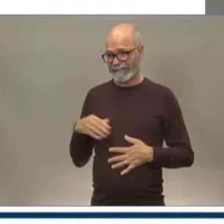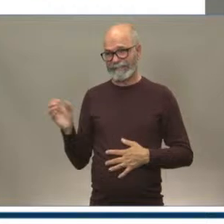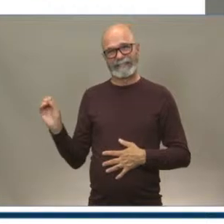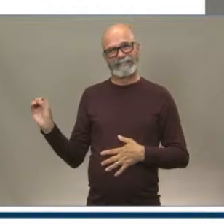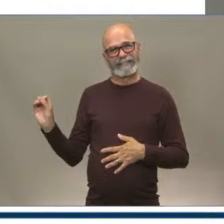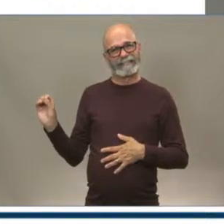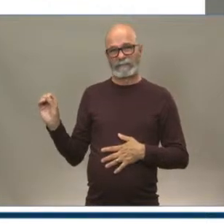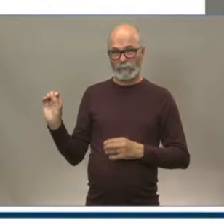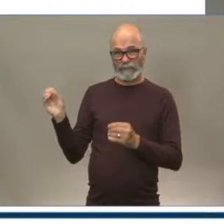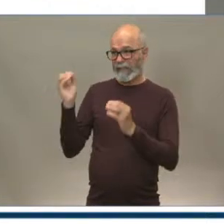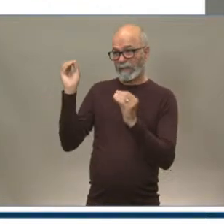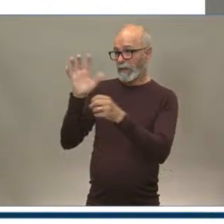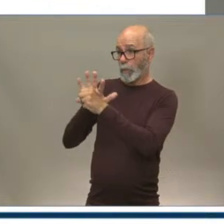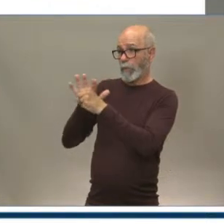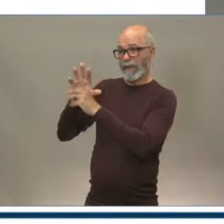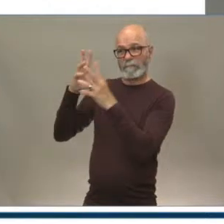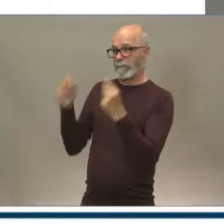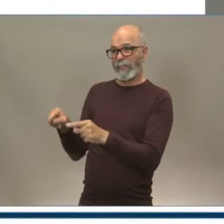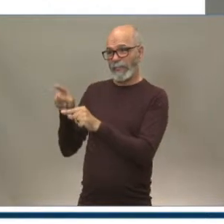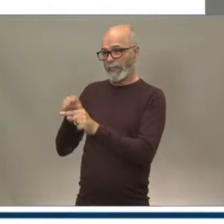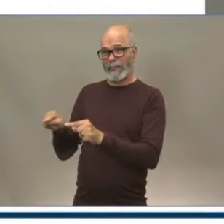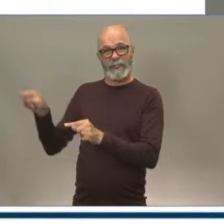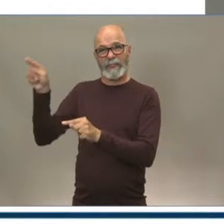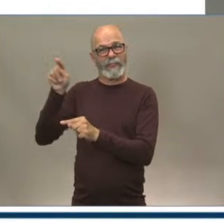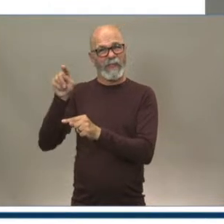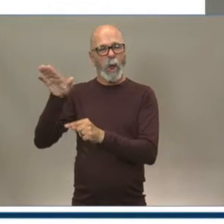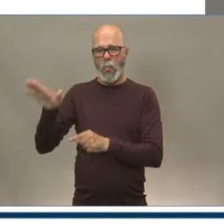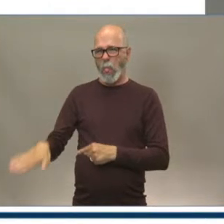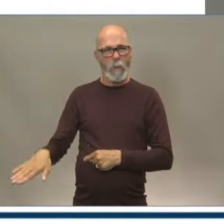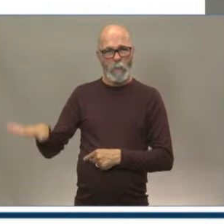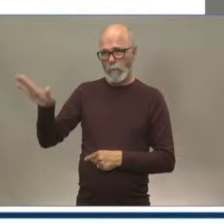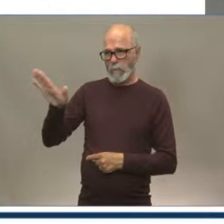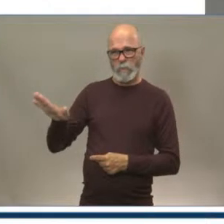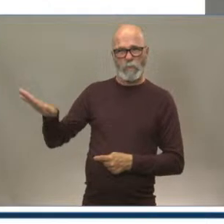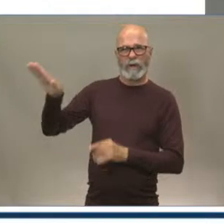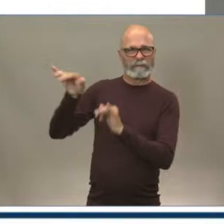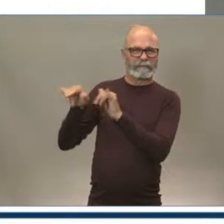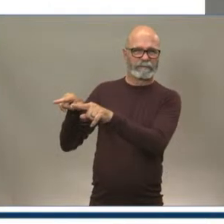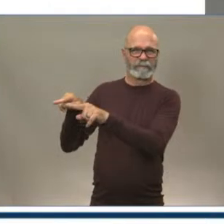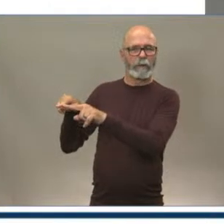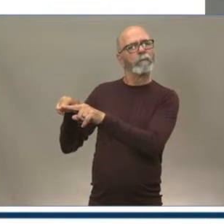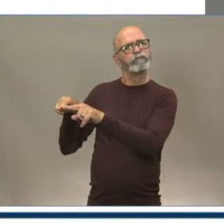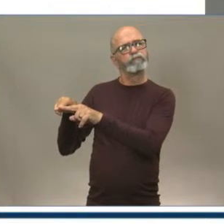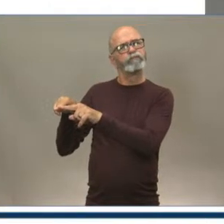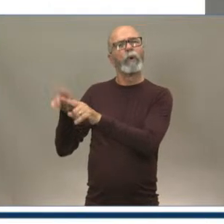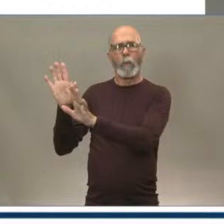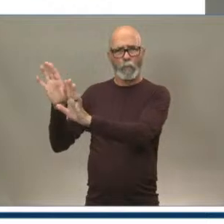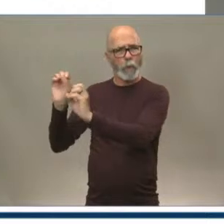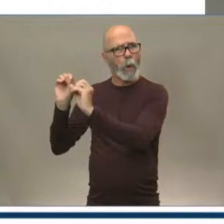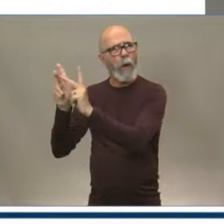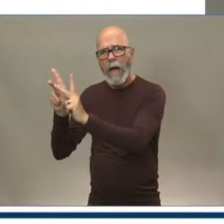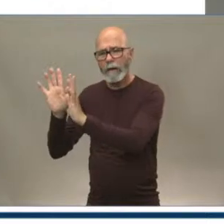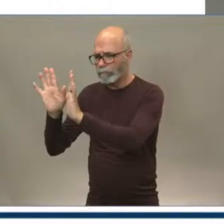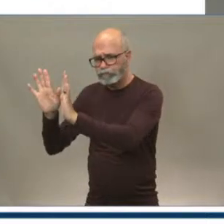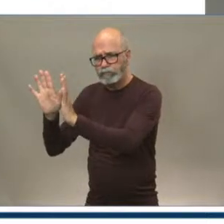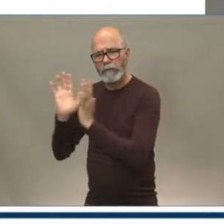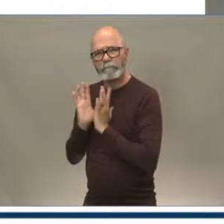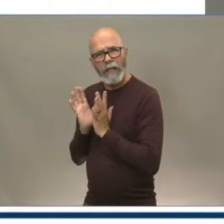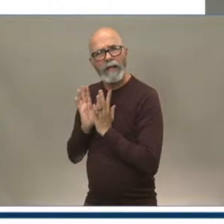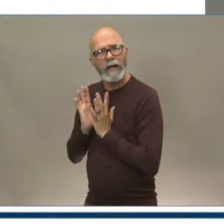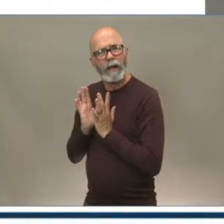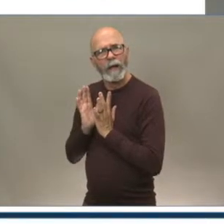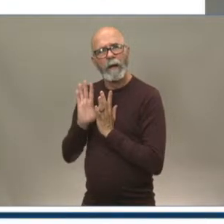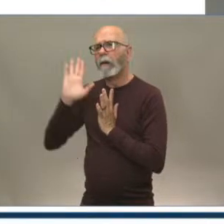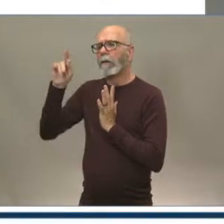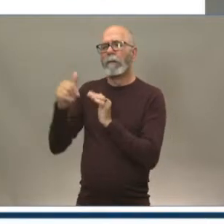areas that people are at low risk at this point in time. So people can be comfortable by following the